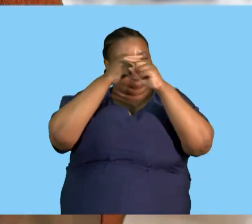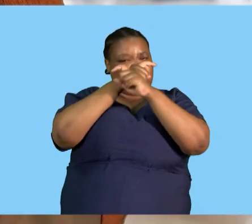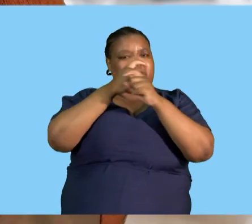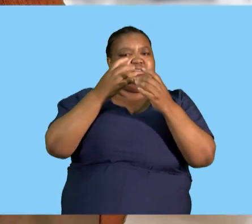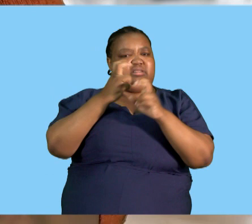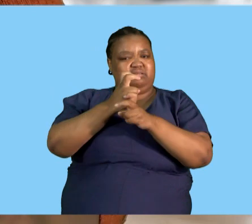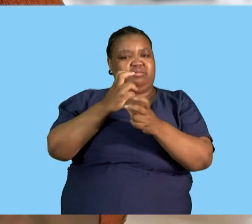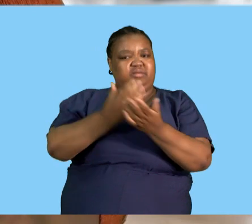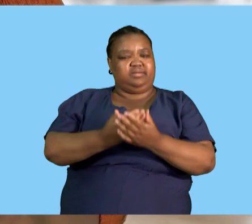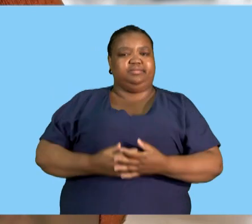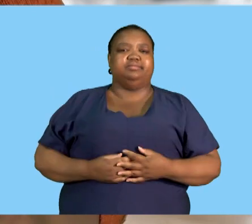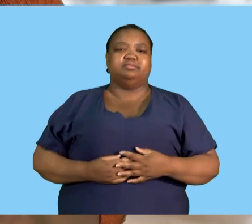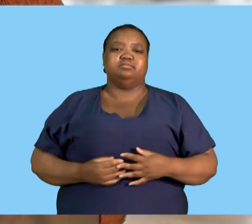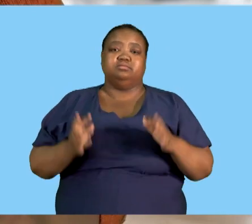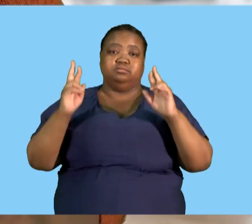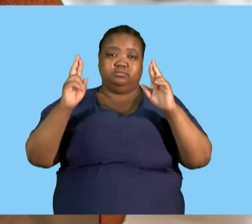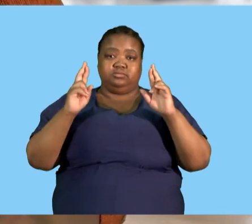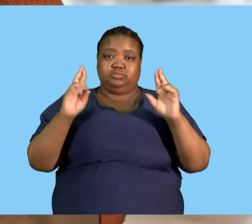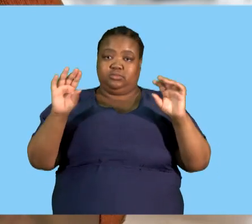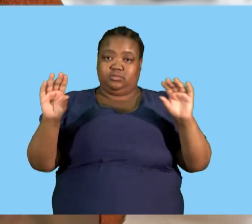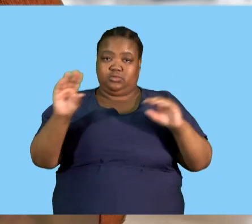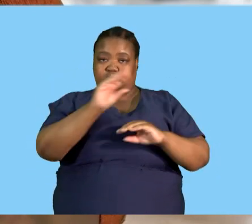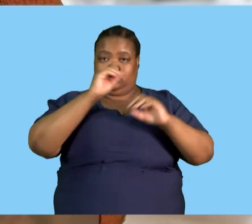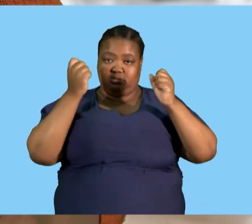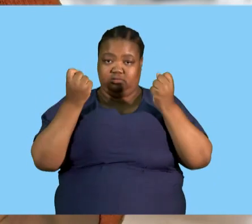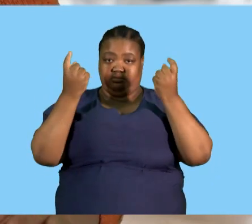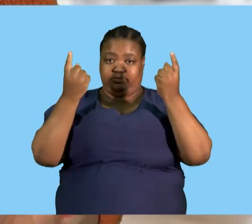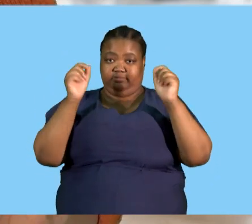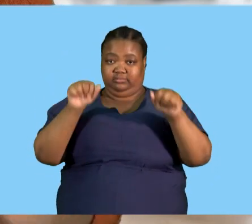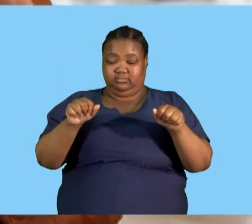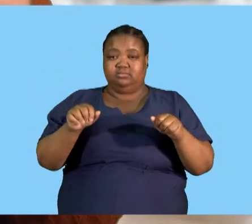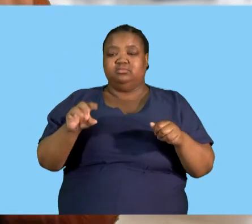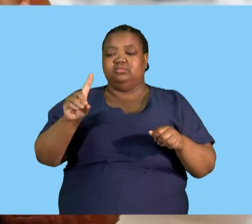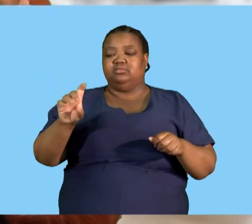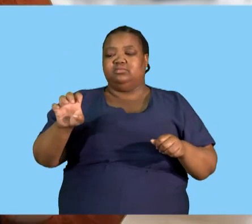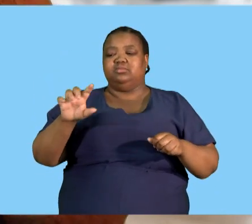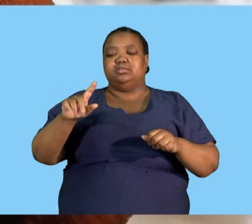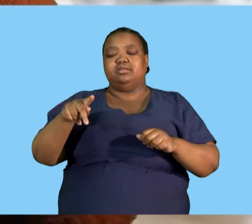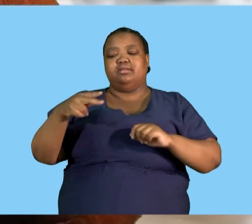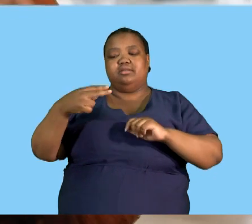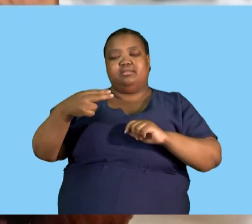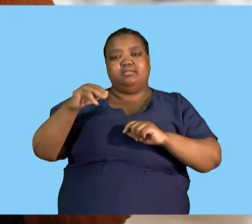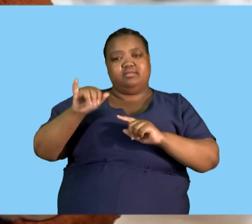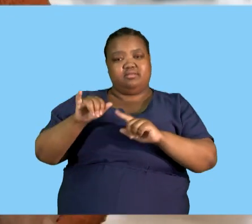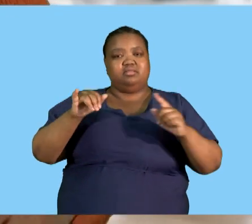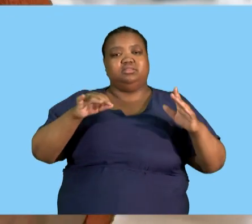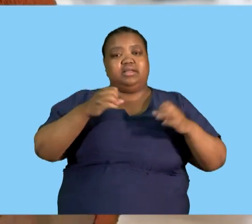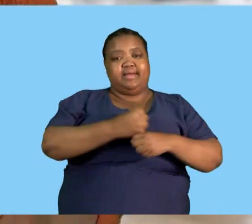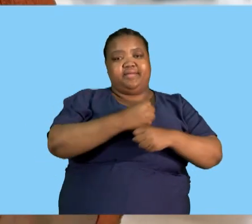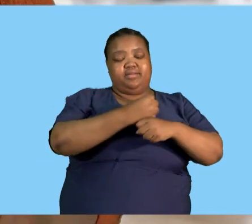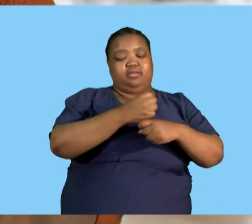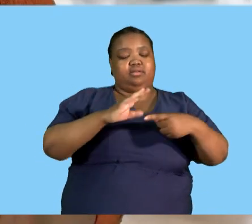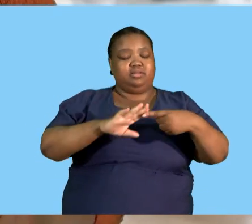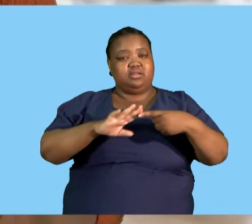that information. Right, I hope we are together, we understand. Like I said, with the Delphi technique, we've got what? The application,